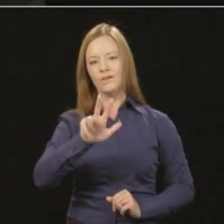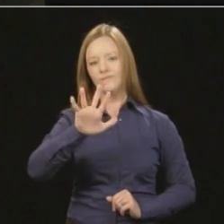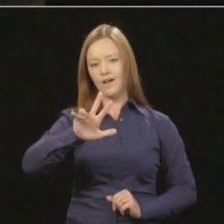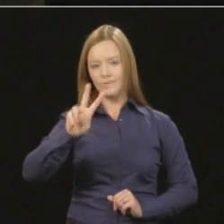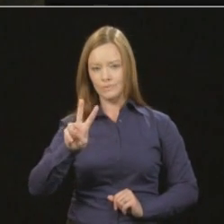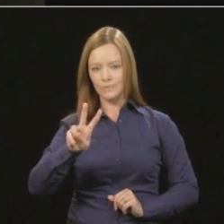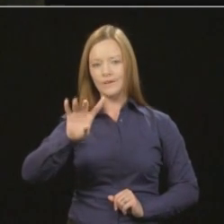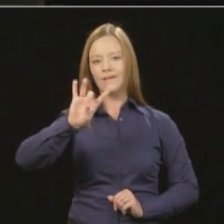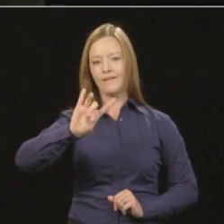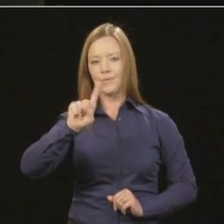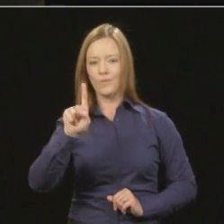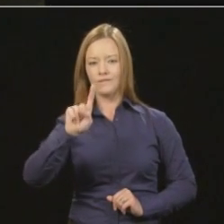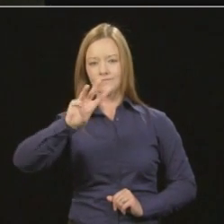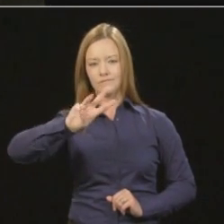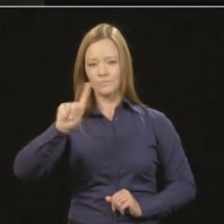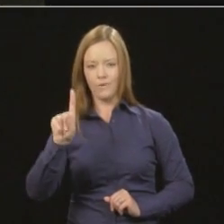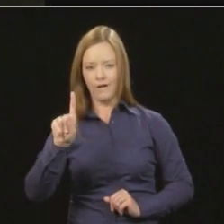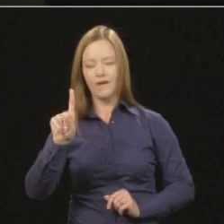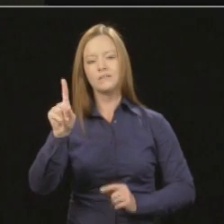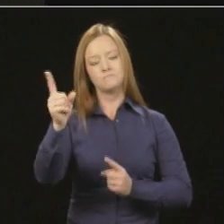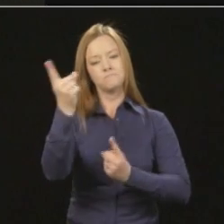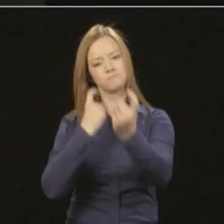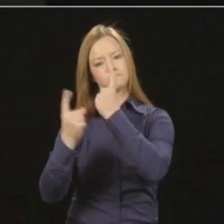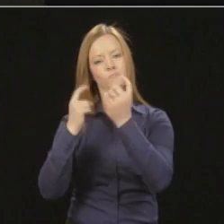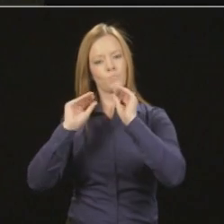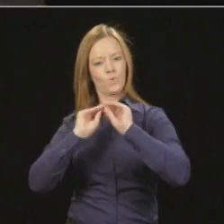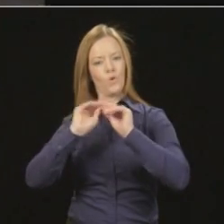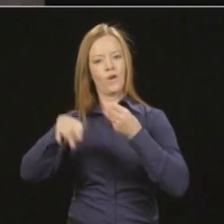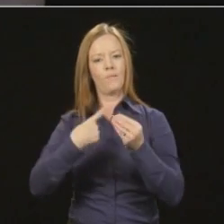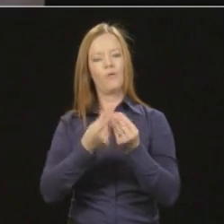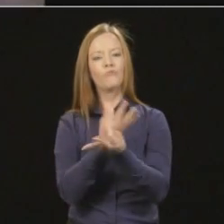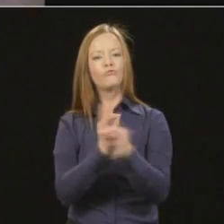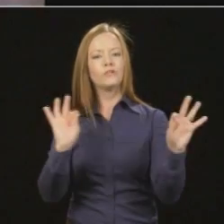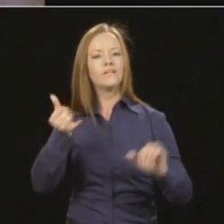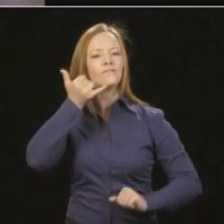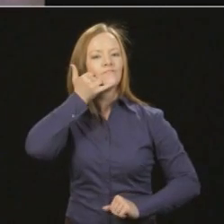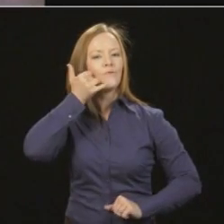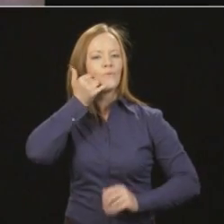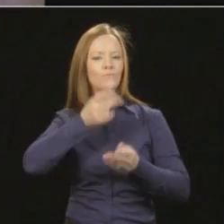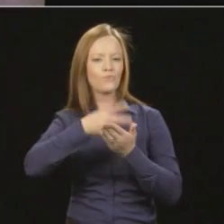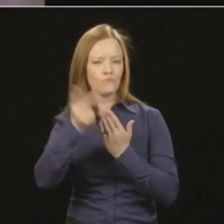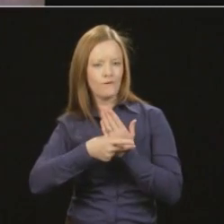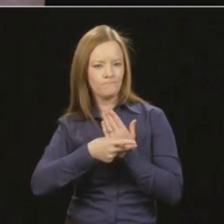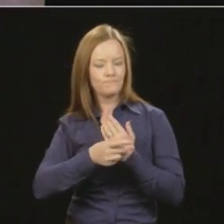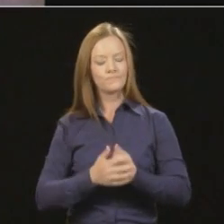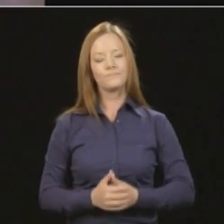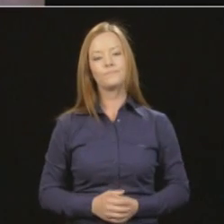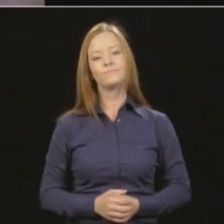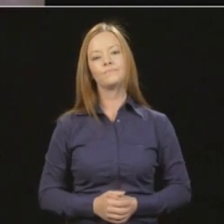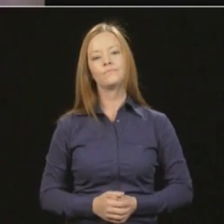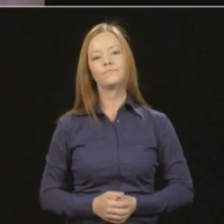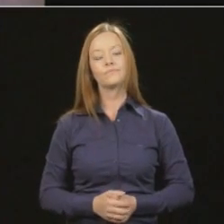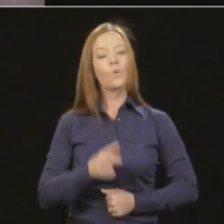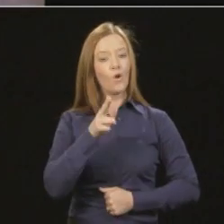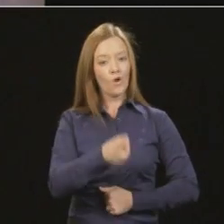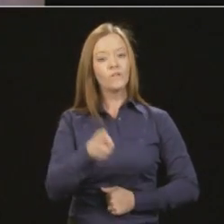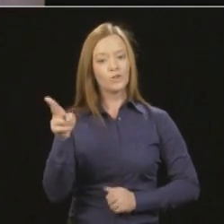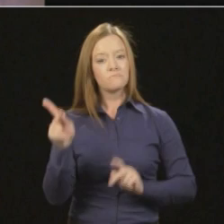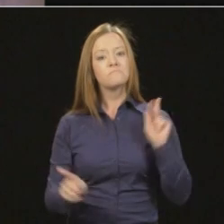1-800-352-8161 to find out more about the free telephone program. Hard of hearing folks also have trouble hearing the